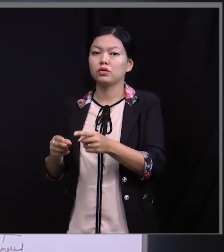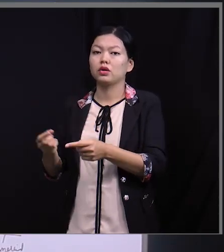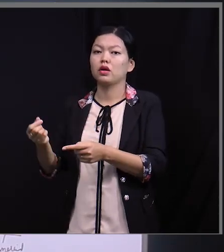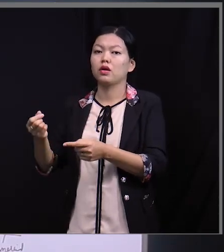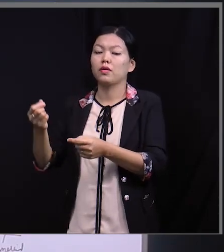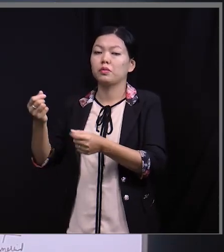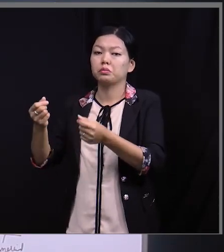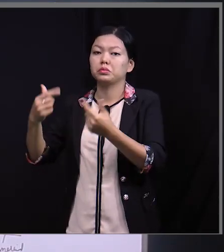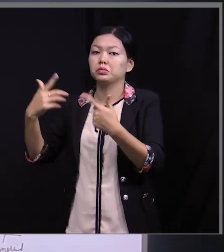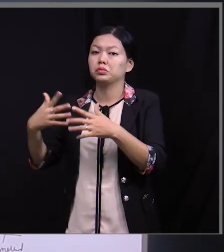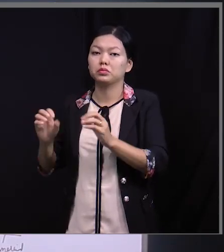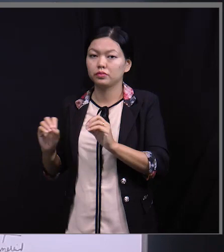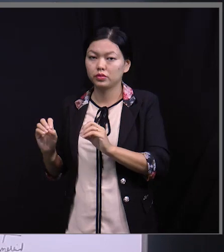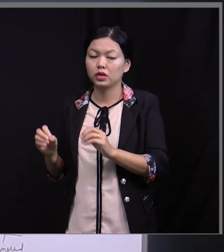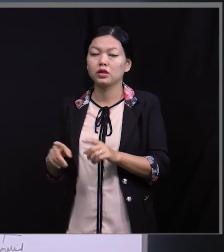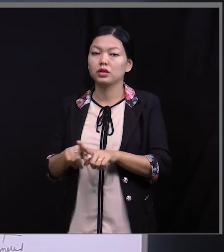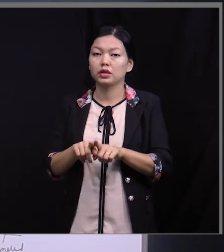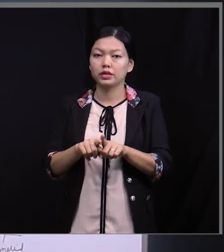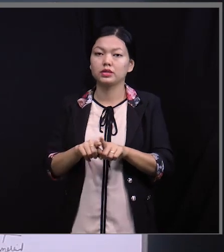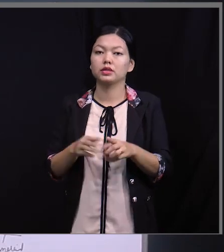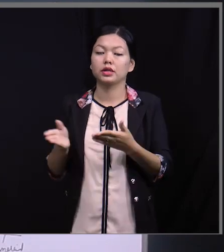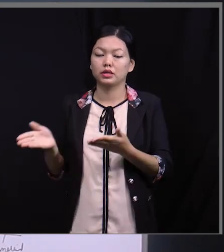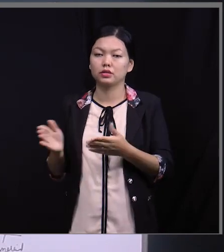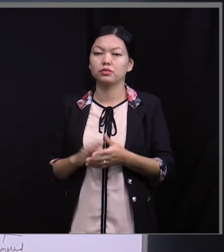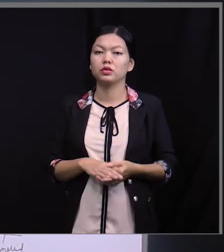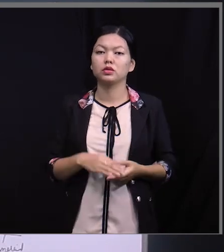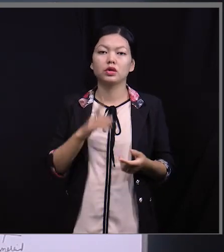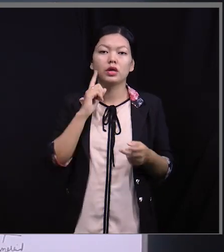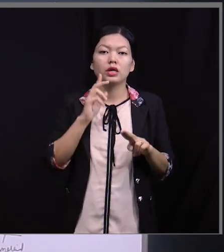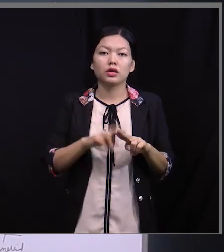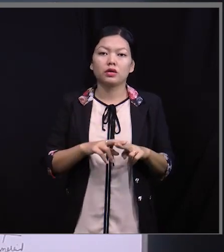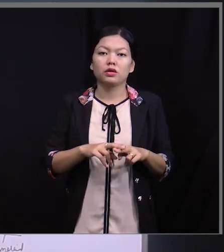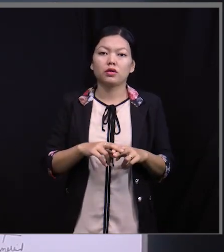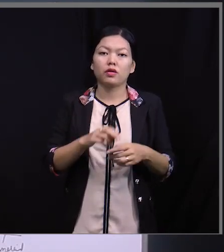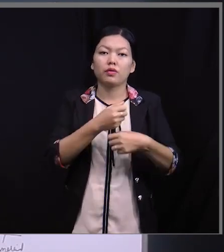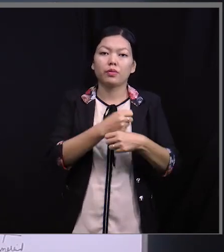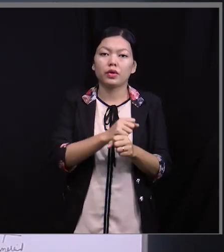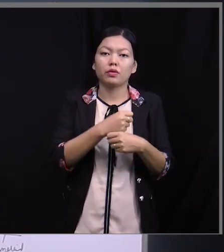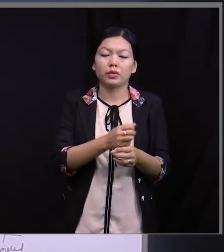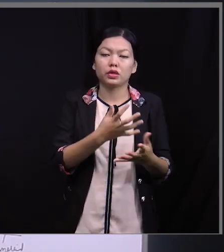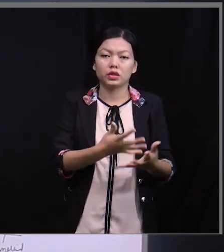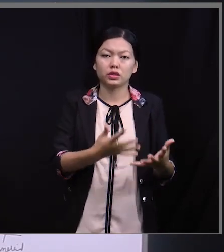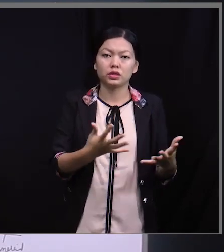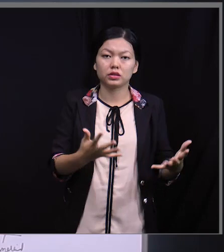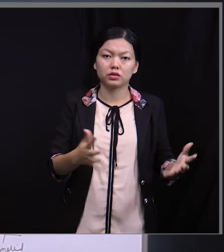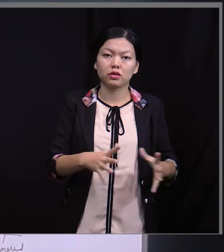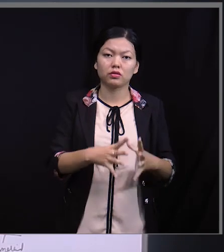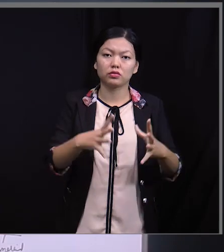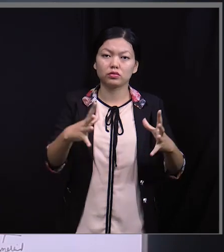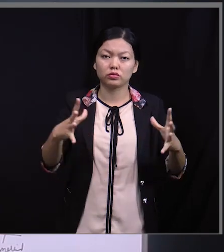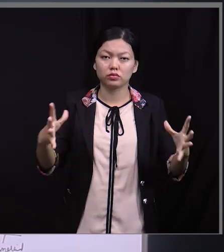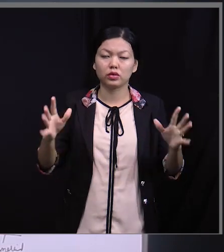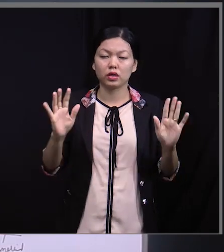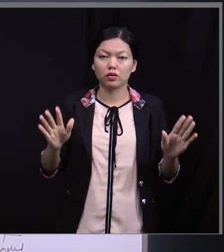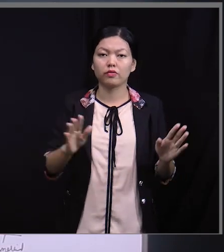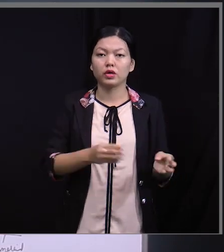of production. If there is more number of production, then it will lead to increase in gross